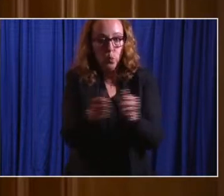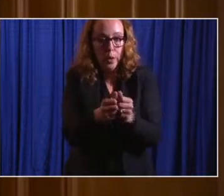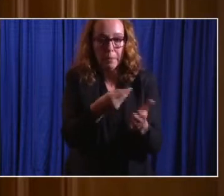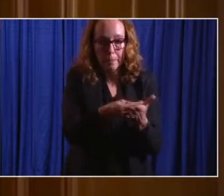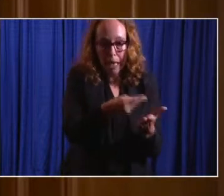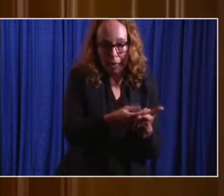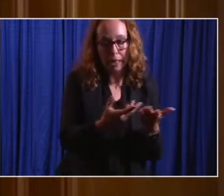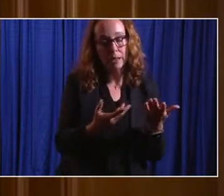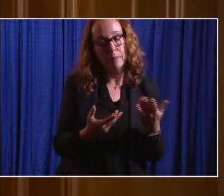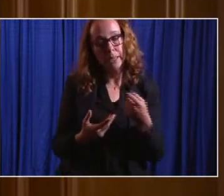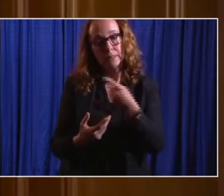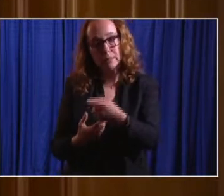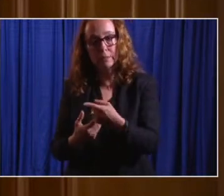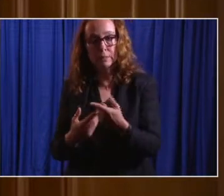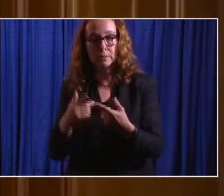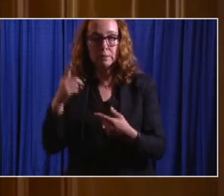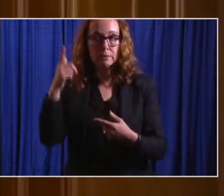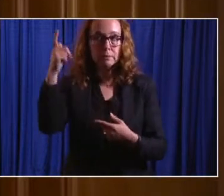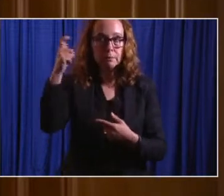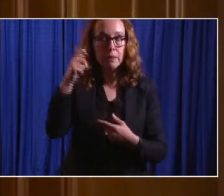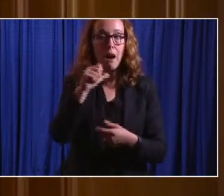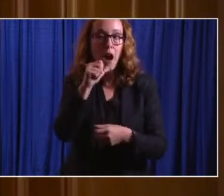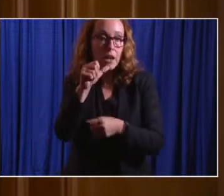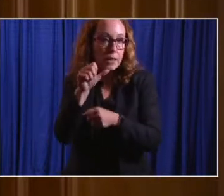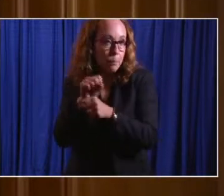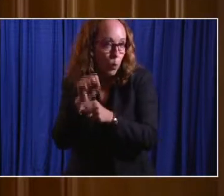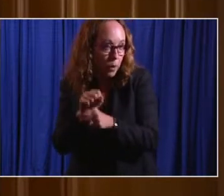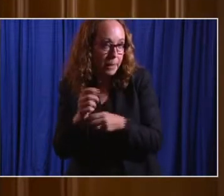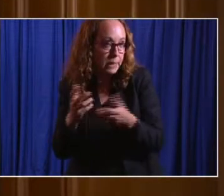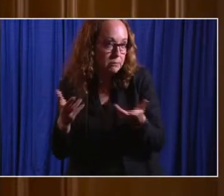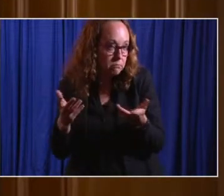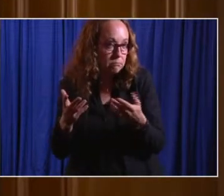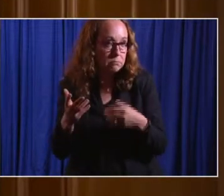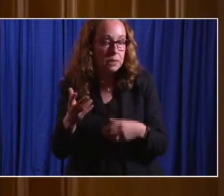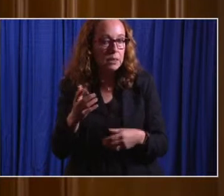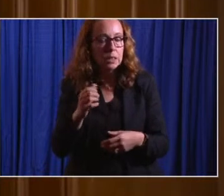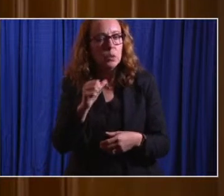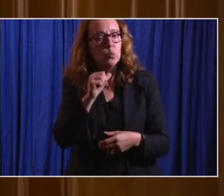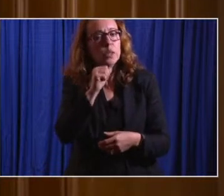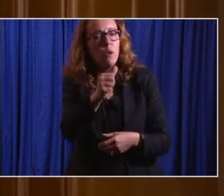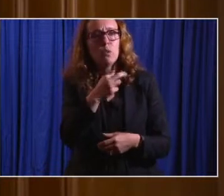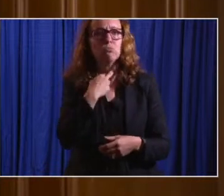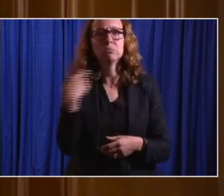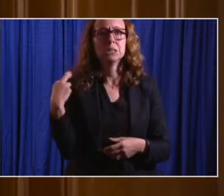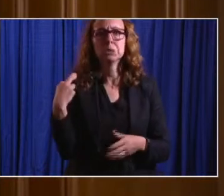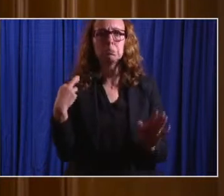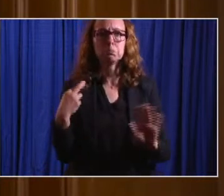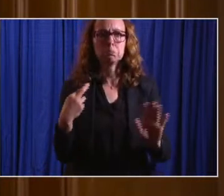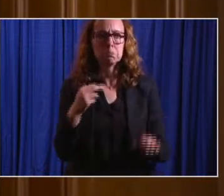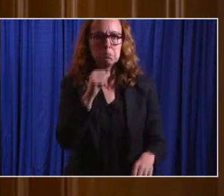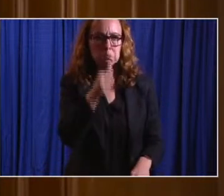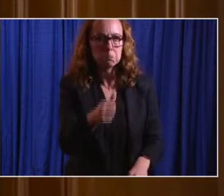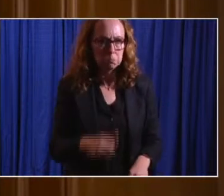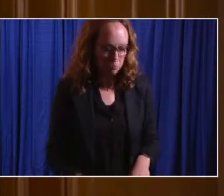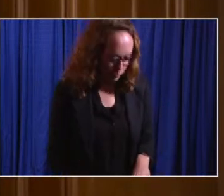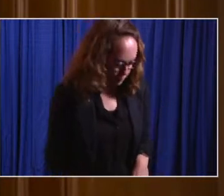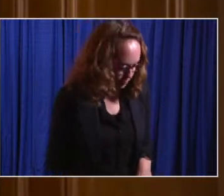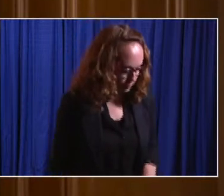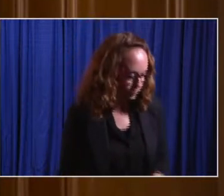be. So, but I don't think that, we're not going to do anything that jeopardizes it.